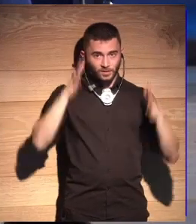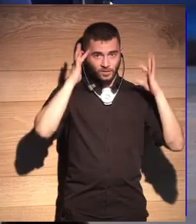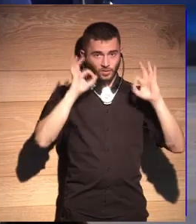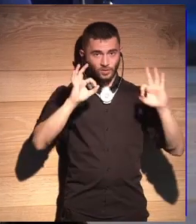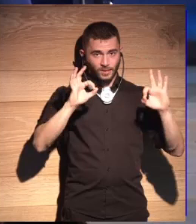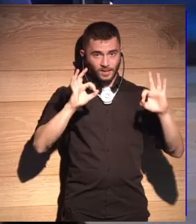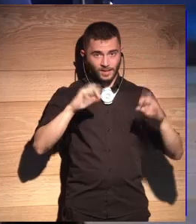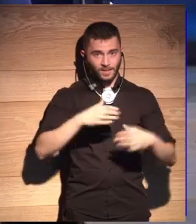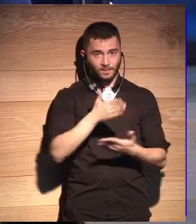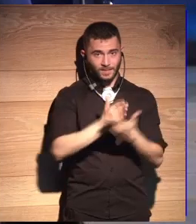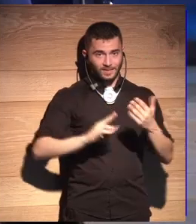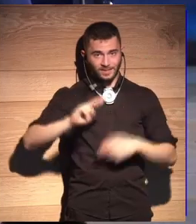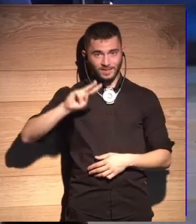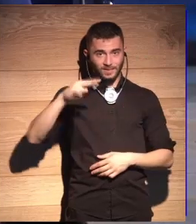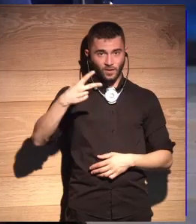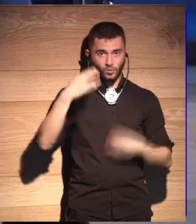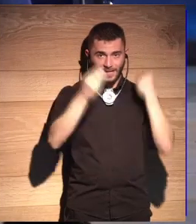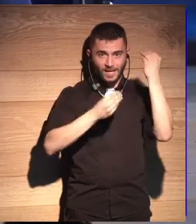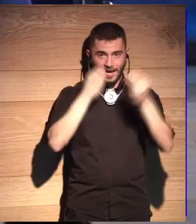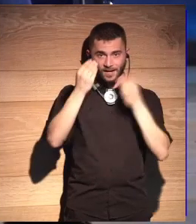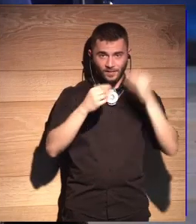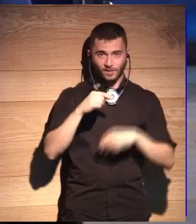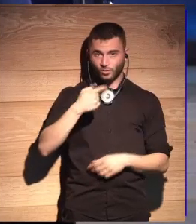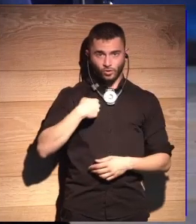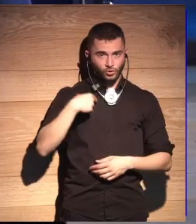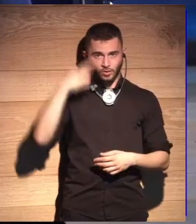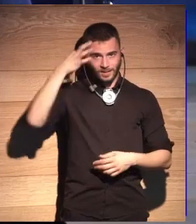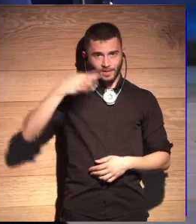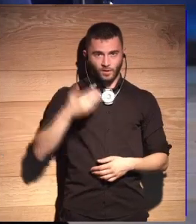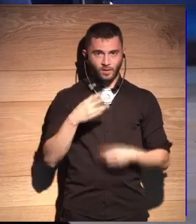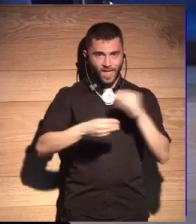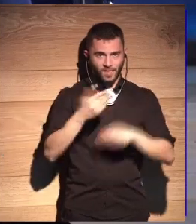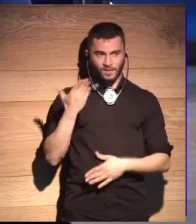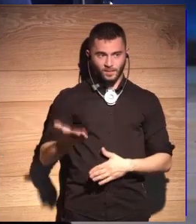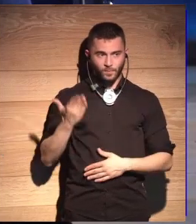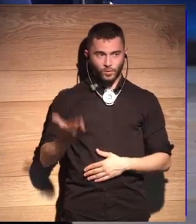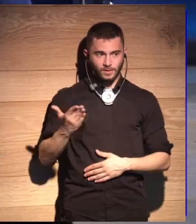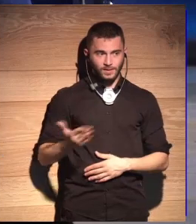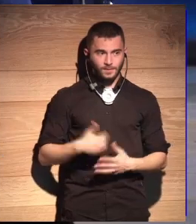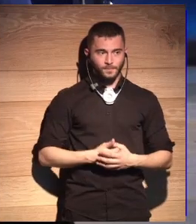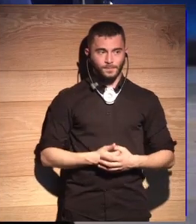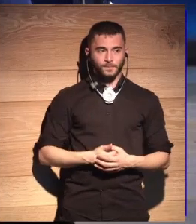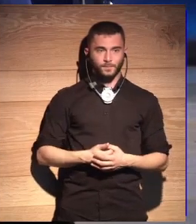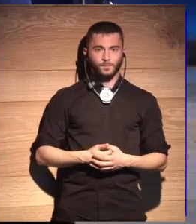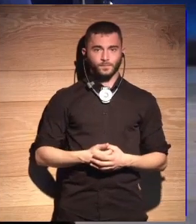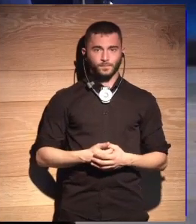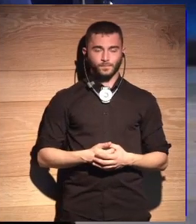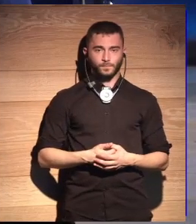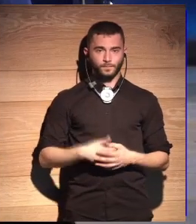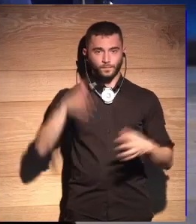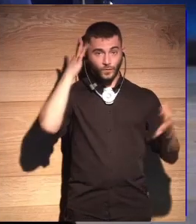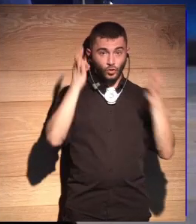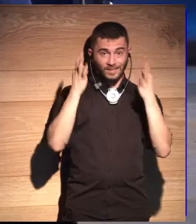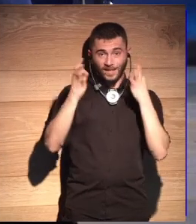beyond infrastructure. And this is the second part of the reflection, and it is important to make it. And it